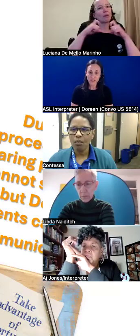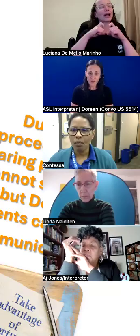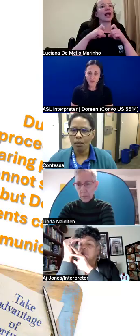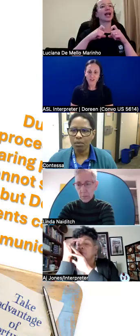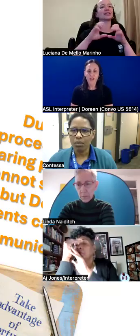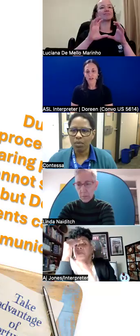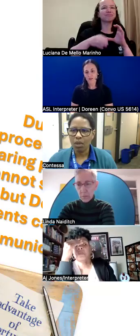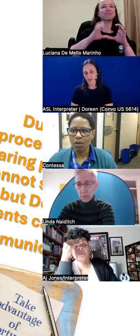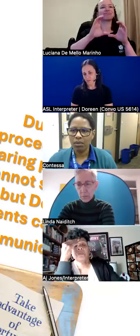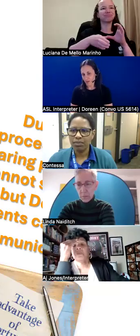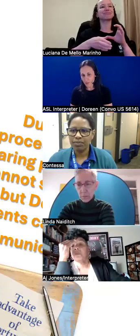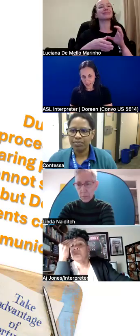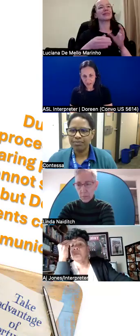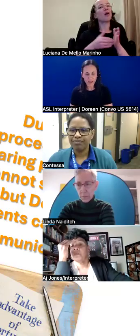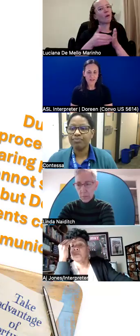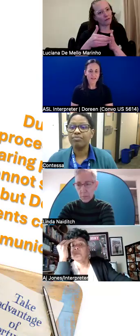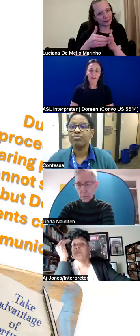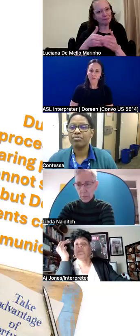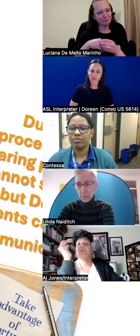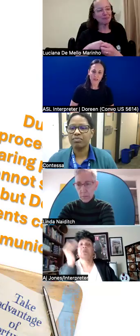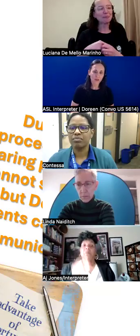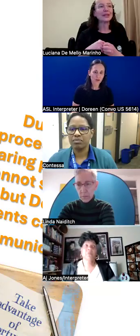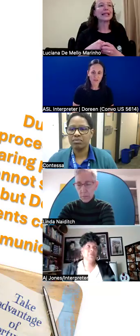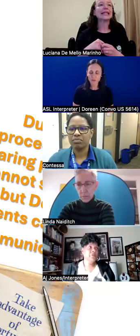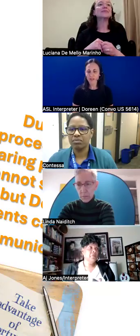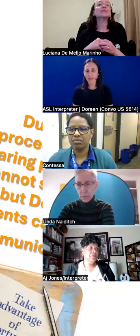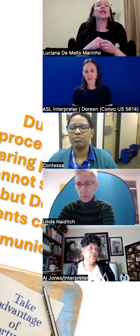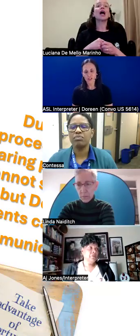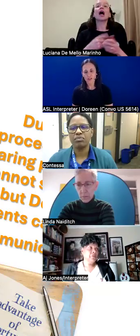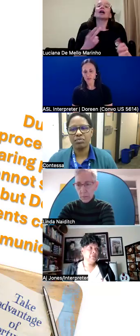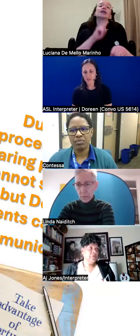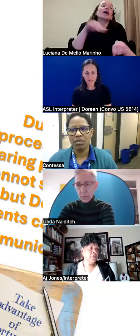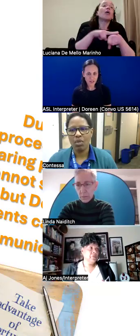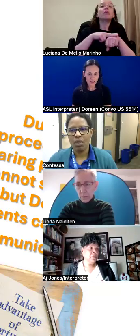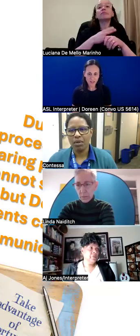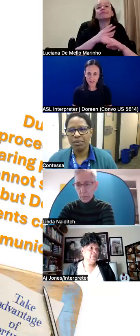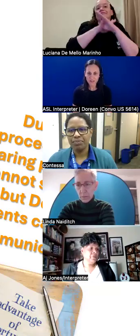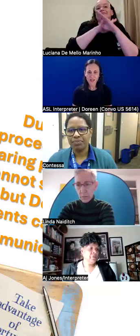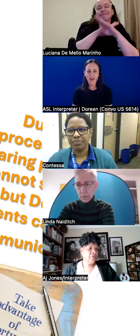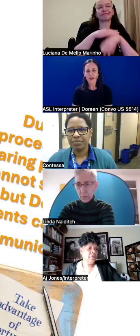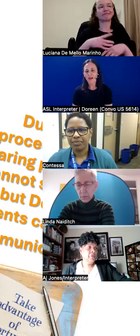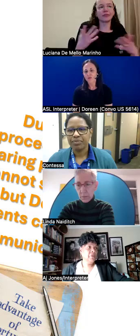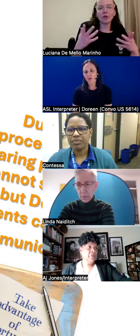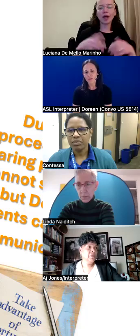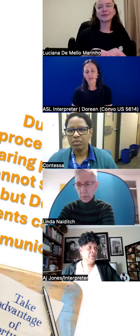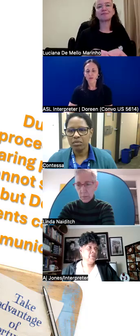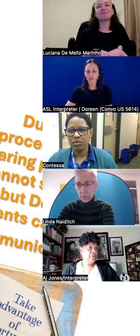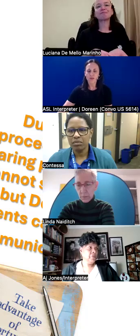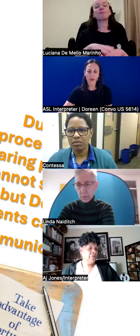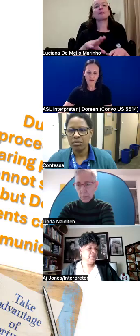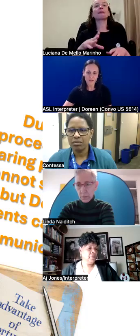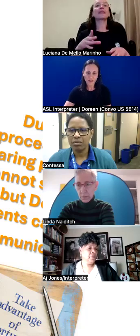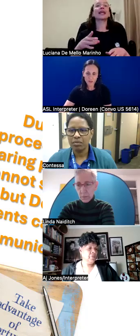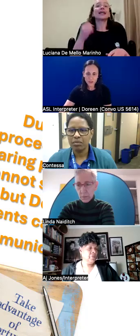big challenge, and it can complicate things, and there could be loss of communication and misunderstandings. And normally, those